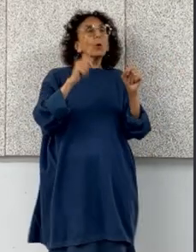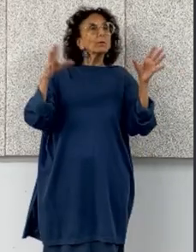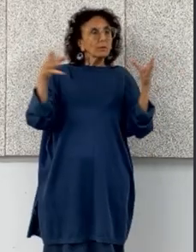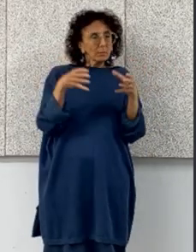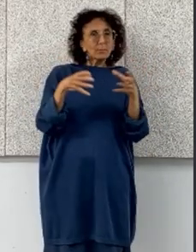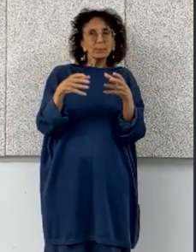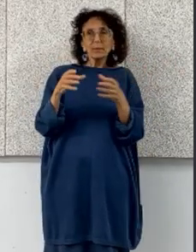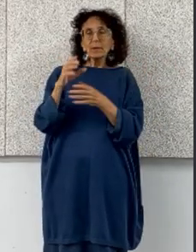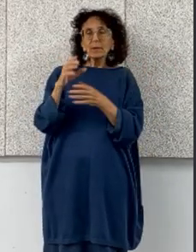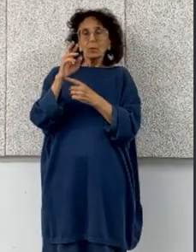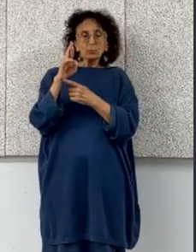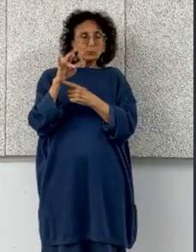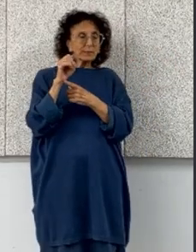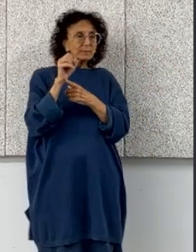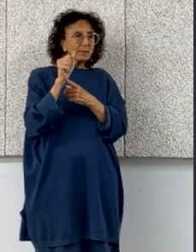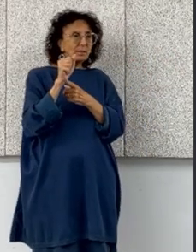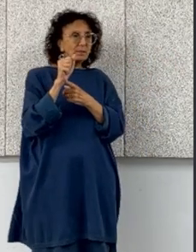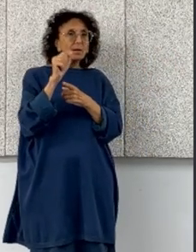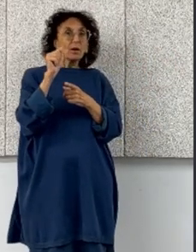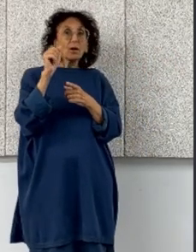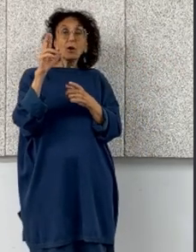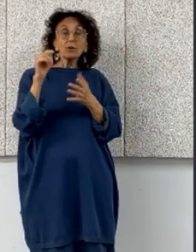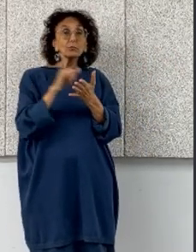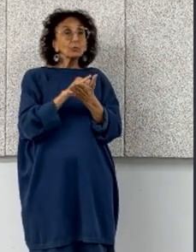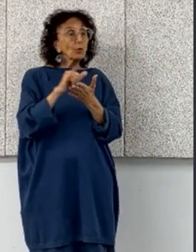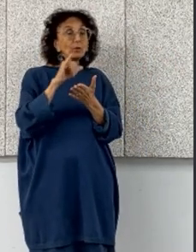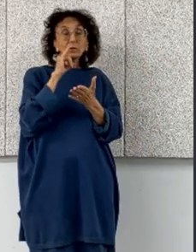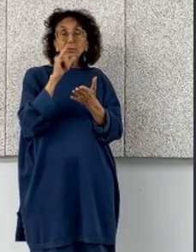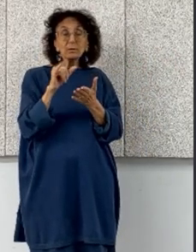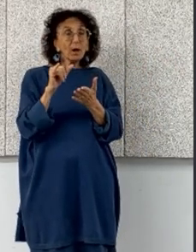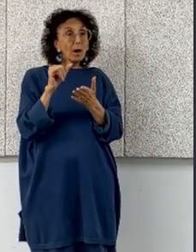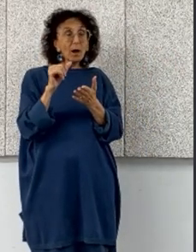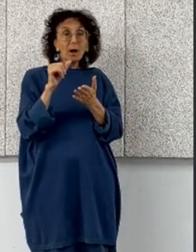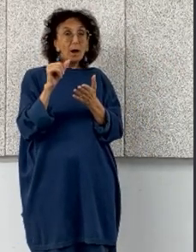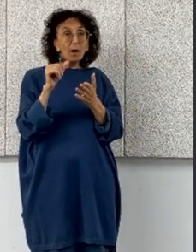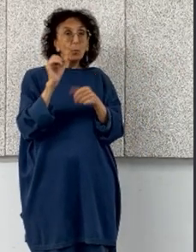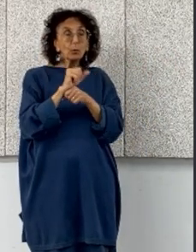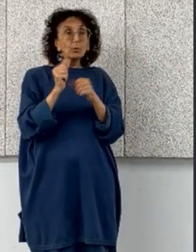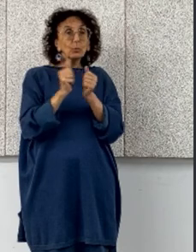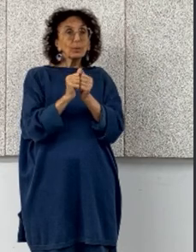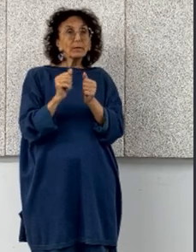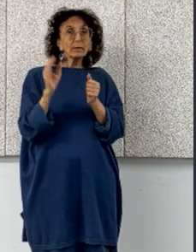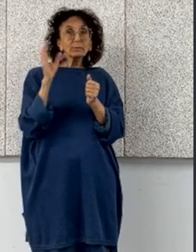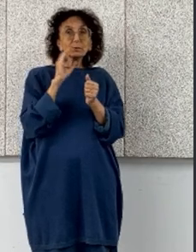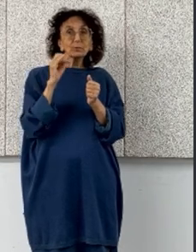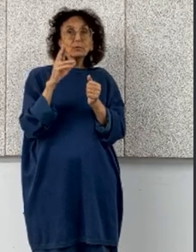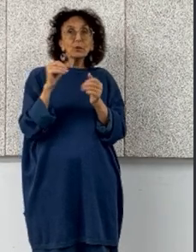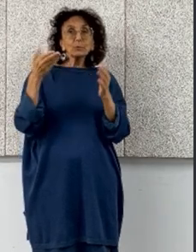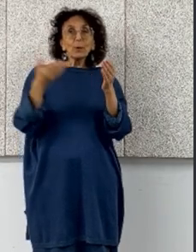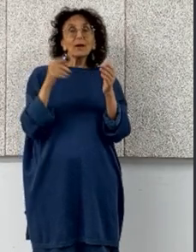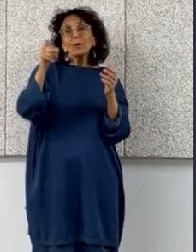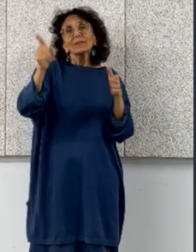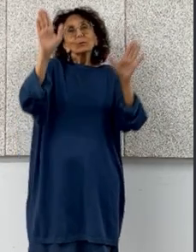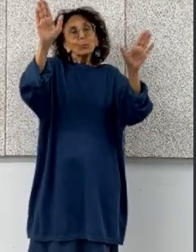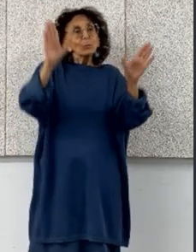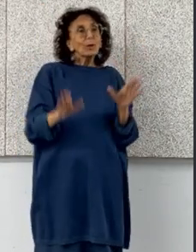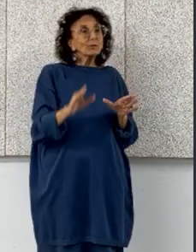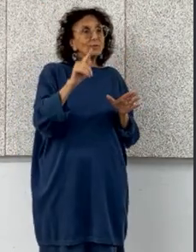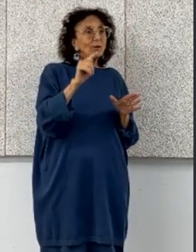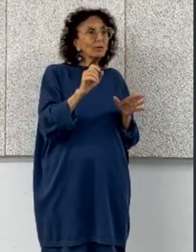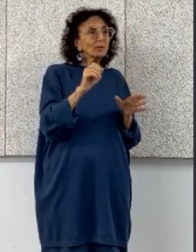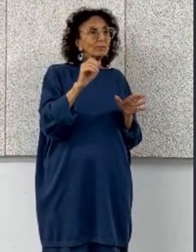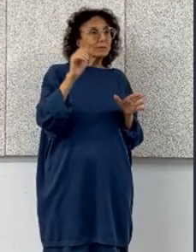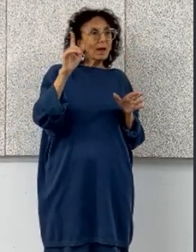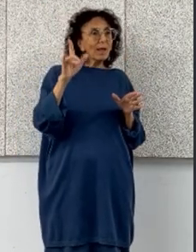Art New York did not work with a search firm to hire the wonderful Talia Corin, who's just joined us in the back. And